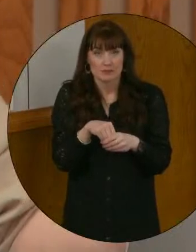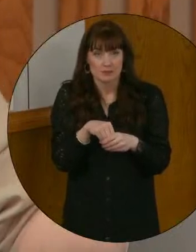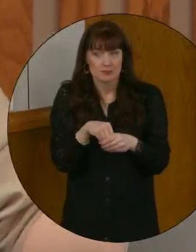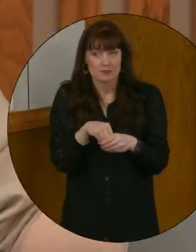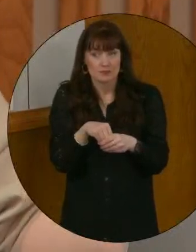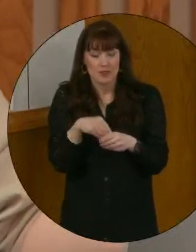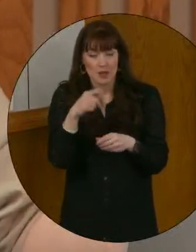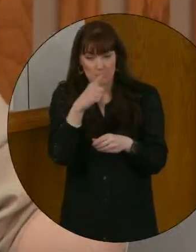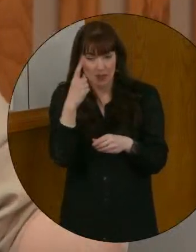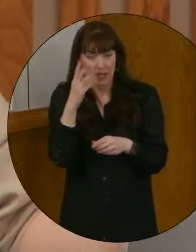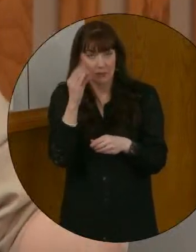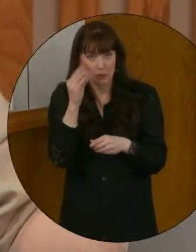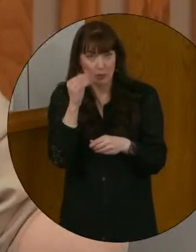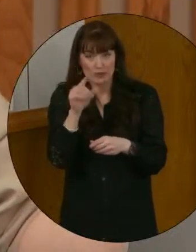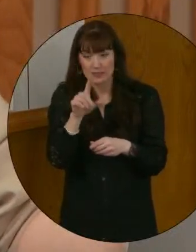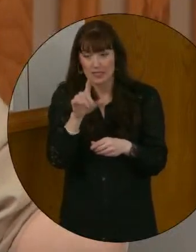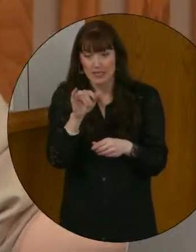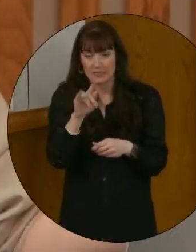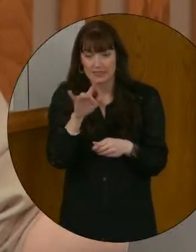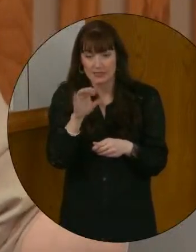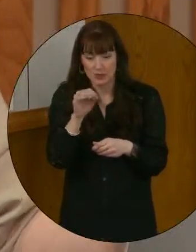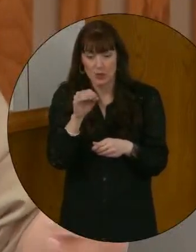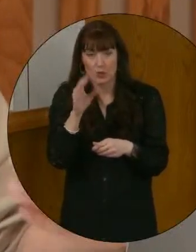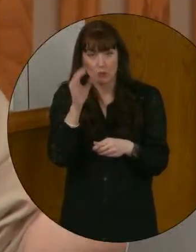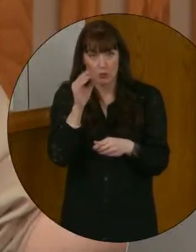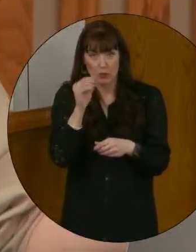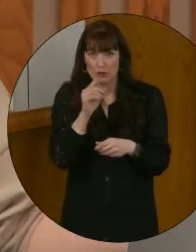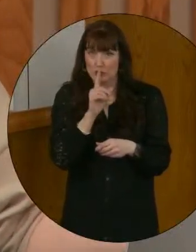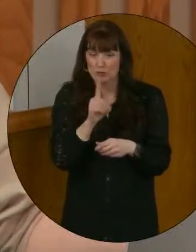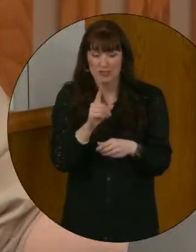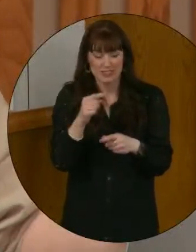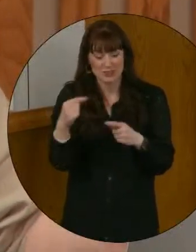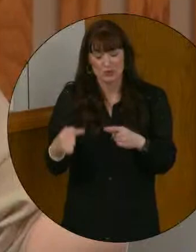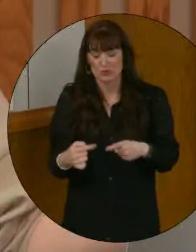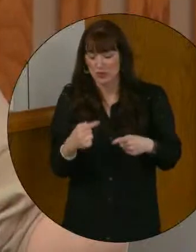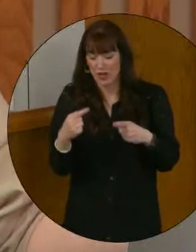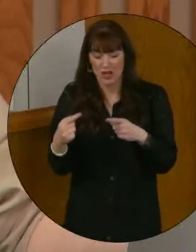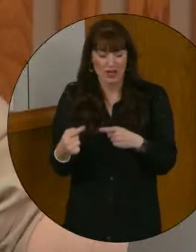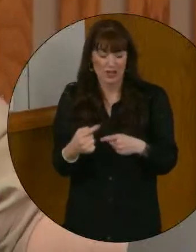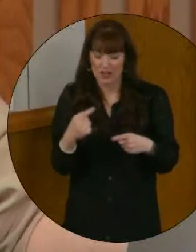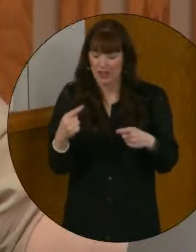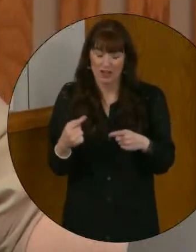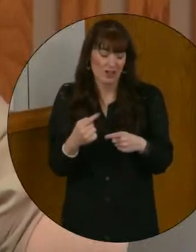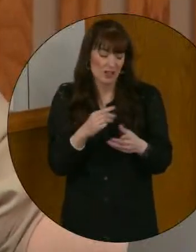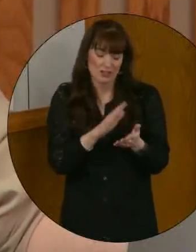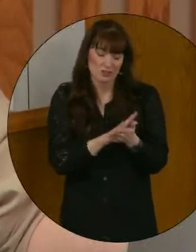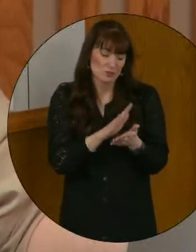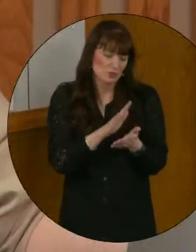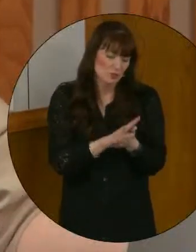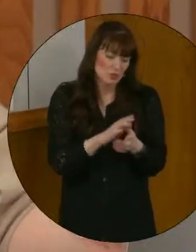our Black boys and Latino boys are struggling the most academically, mental health,